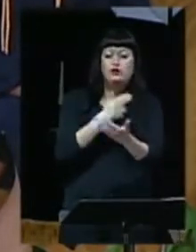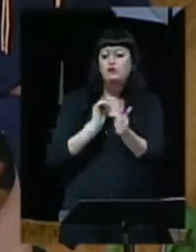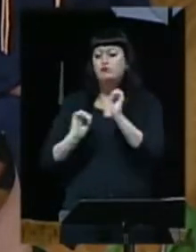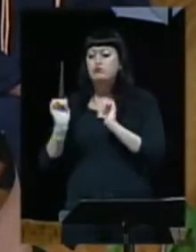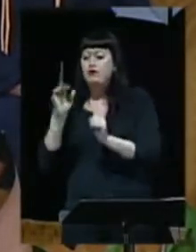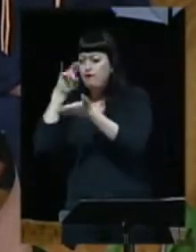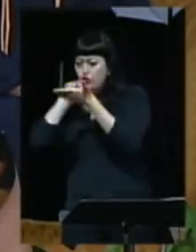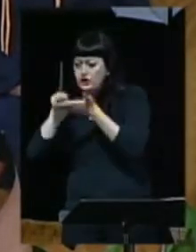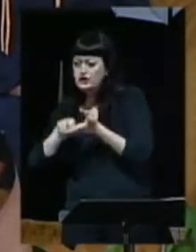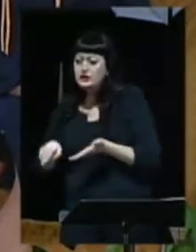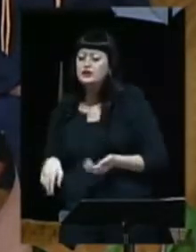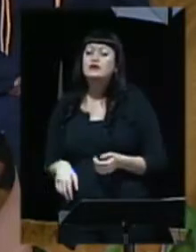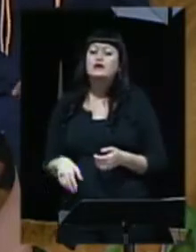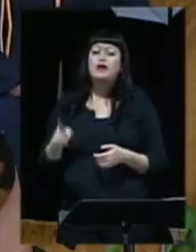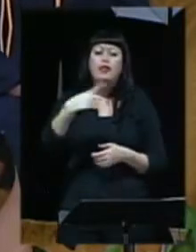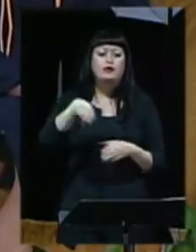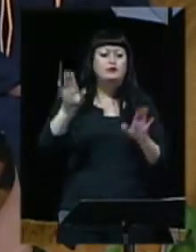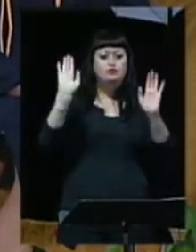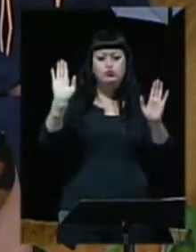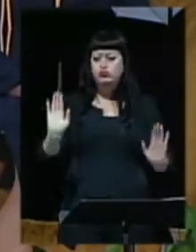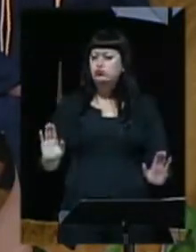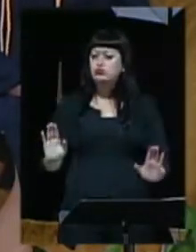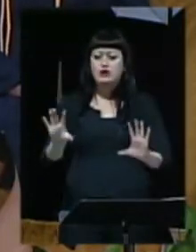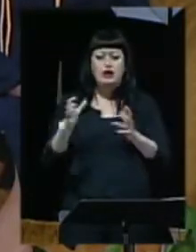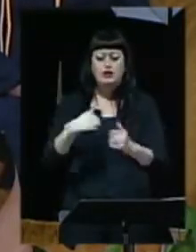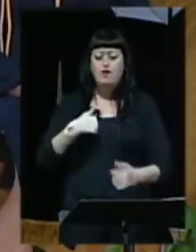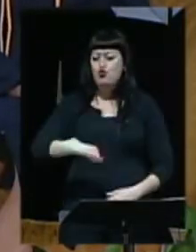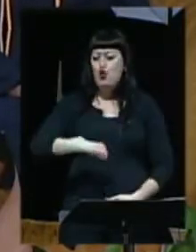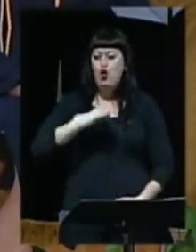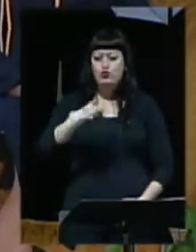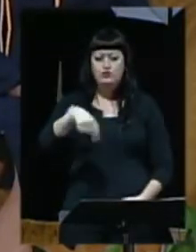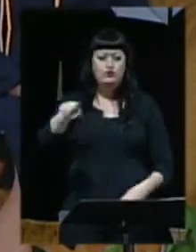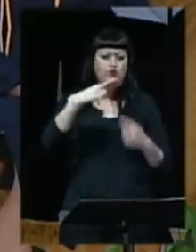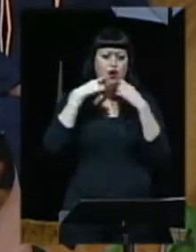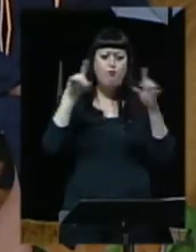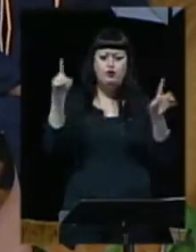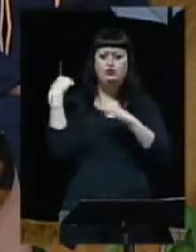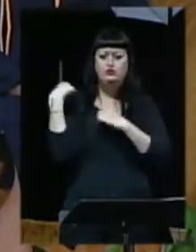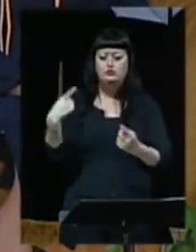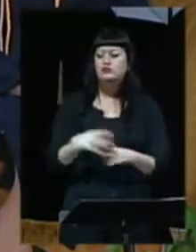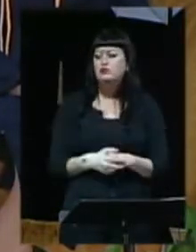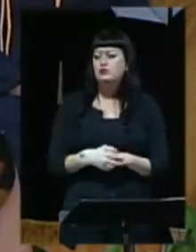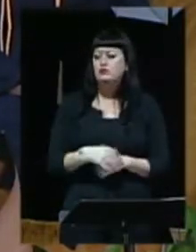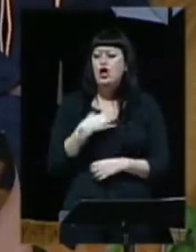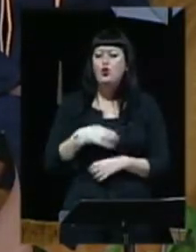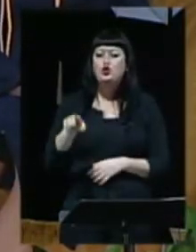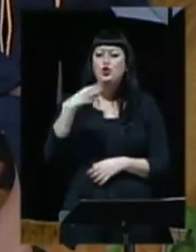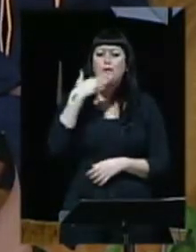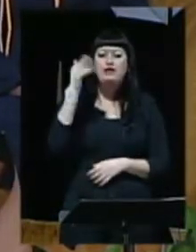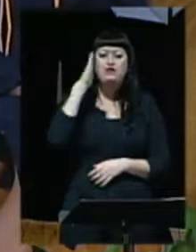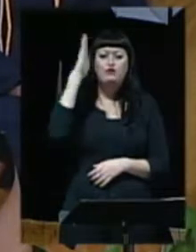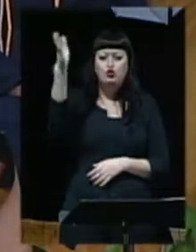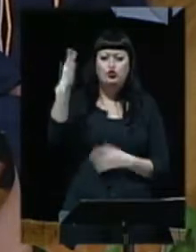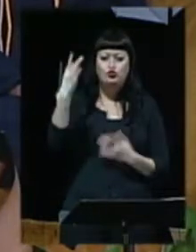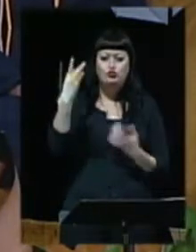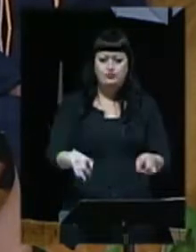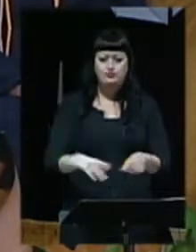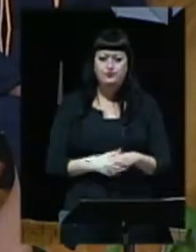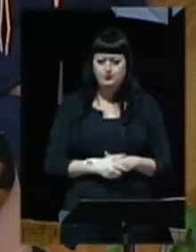and forensics. This is an outstanding class, and I'm very proud of your accomplishments. I wish you the best in your future